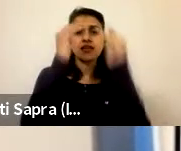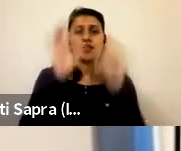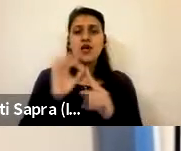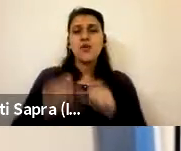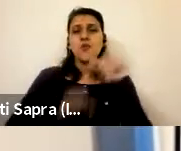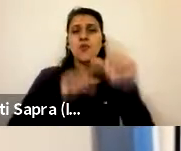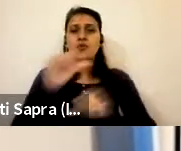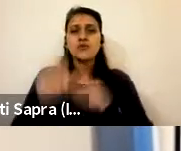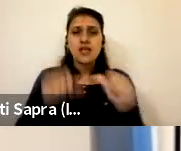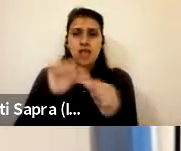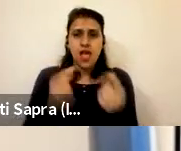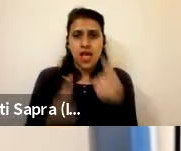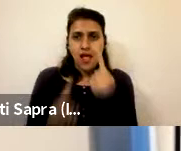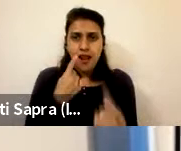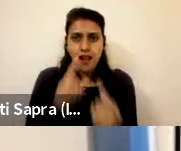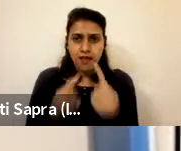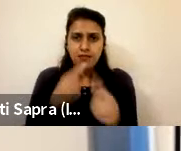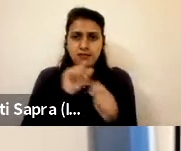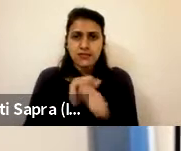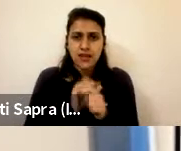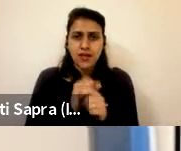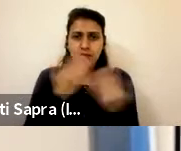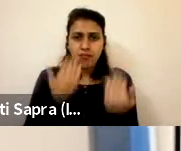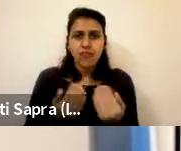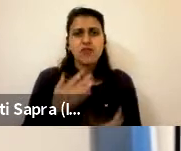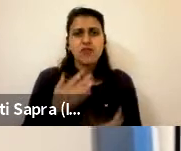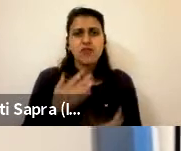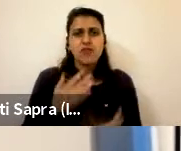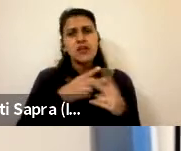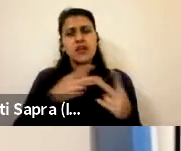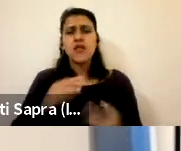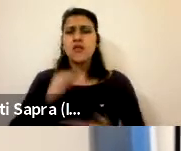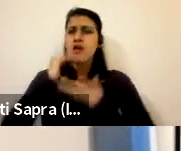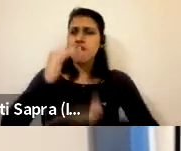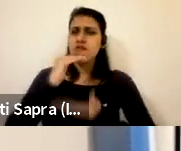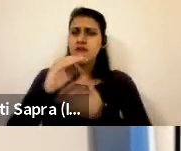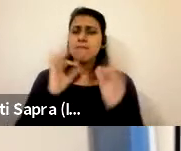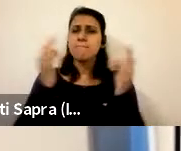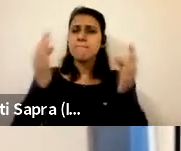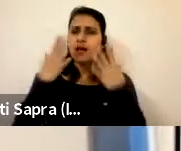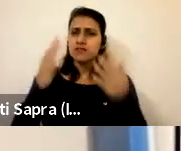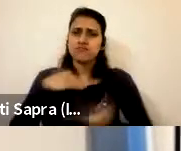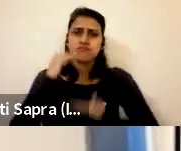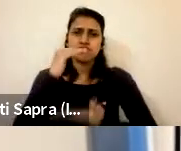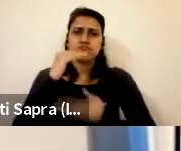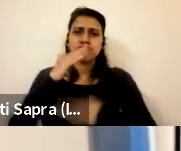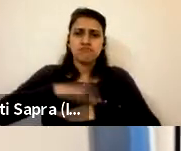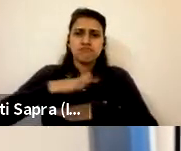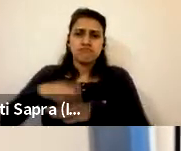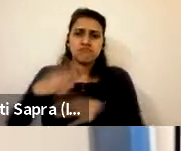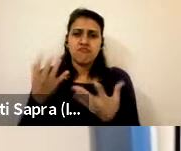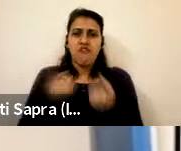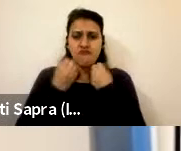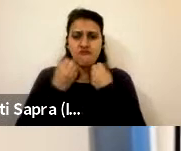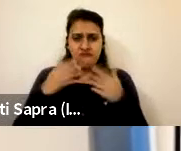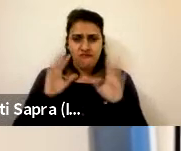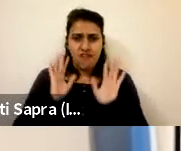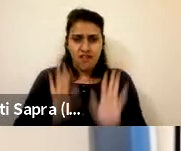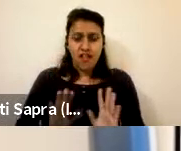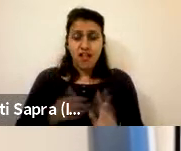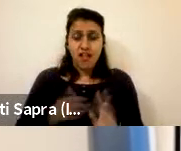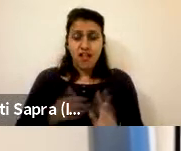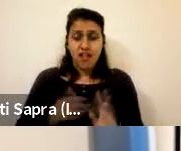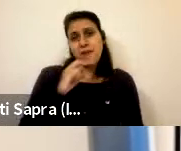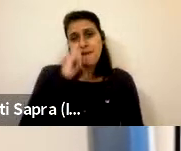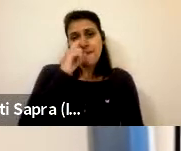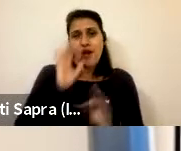years in my career, I have won multiple Best Performer Recognition Award. I would proudly say that I am able to